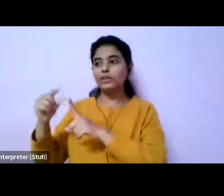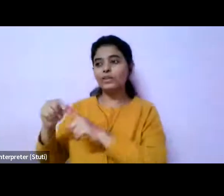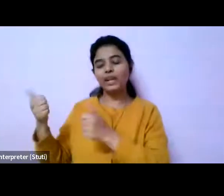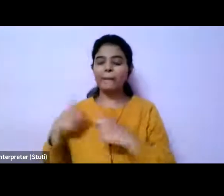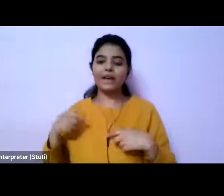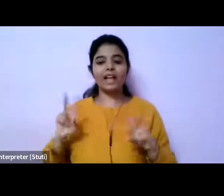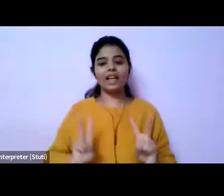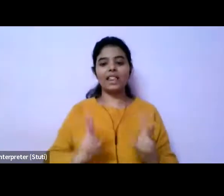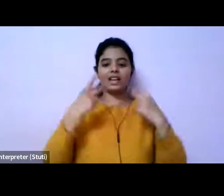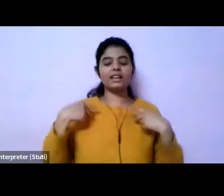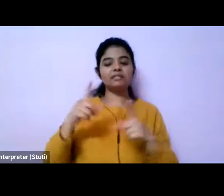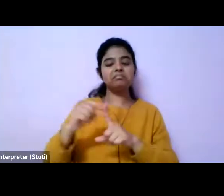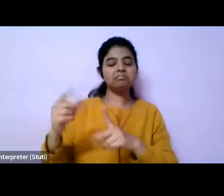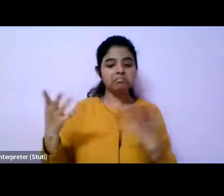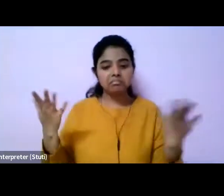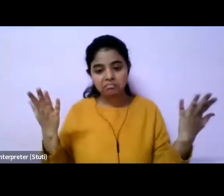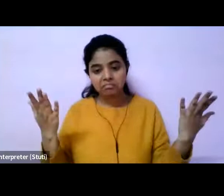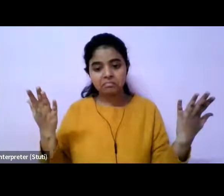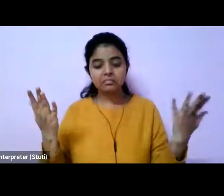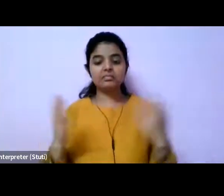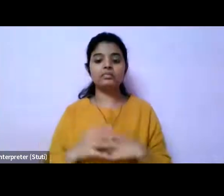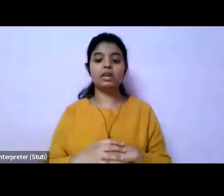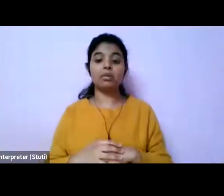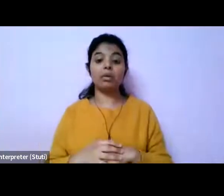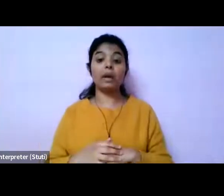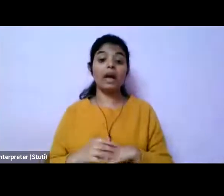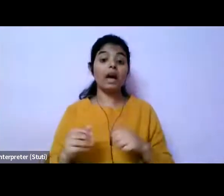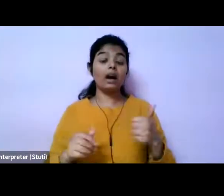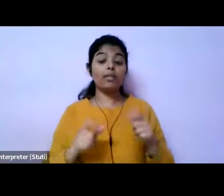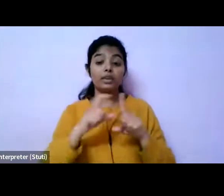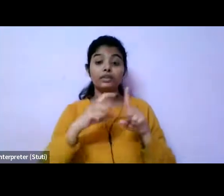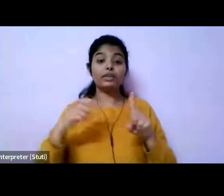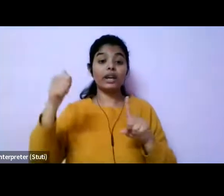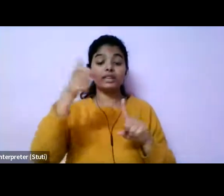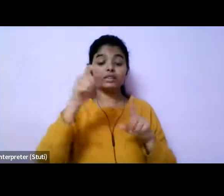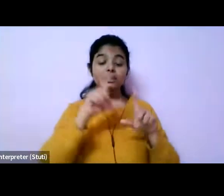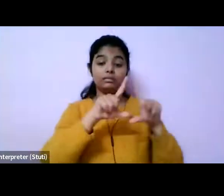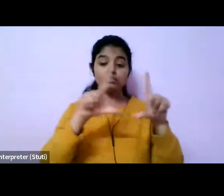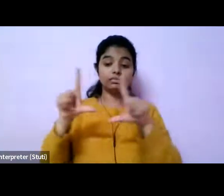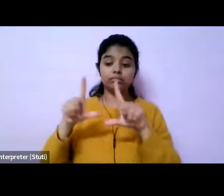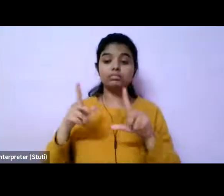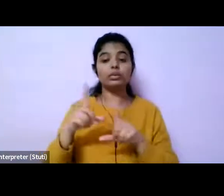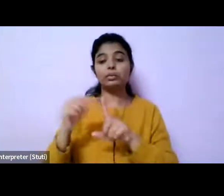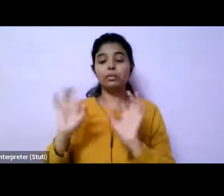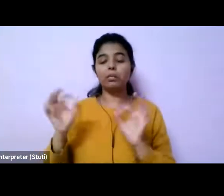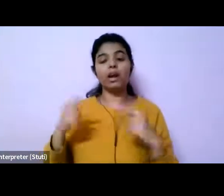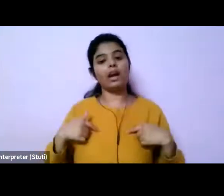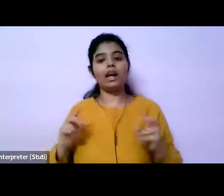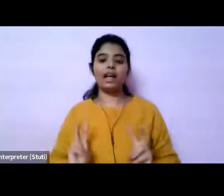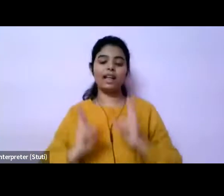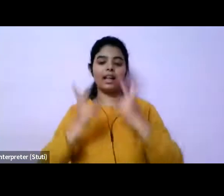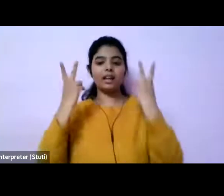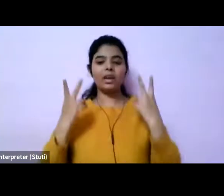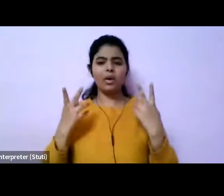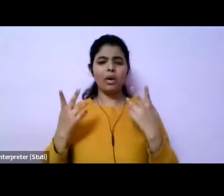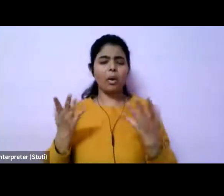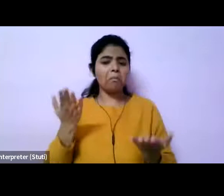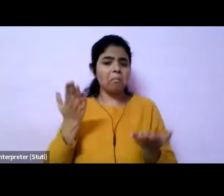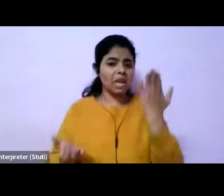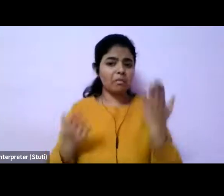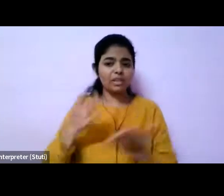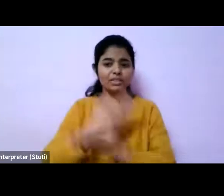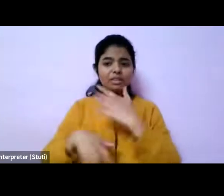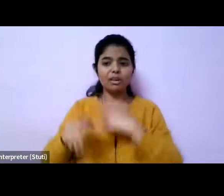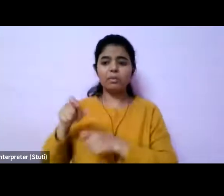different, which other people would not venture into? Do I exploit the disabled body